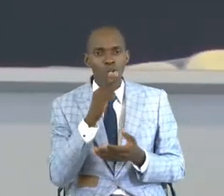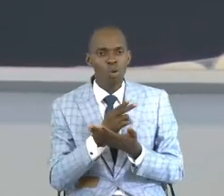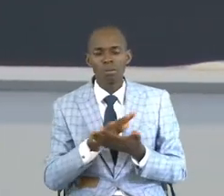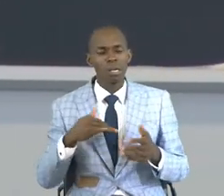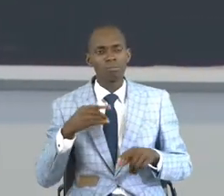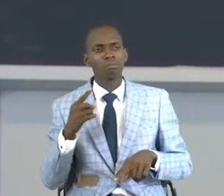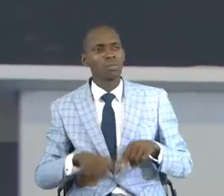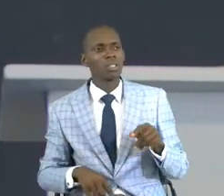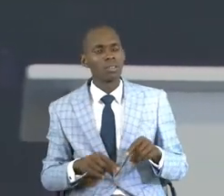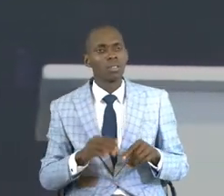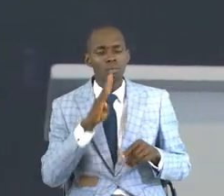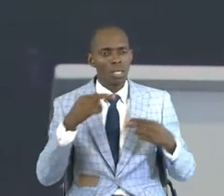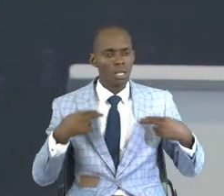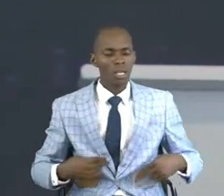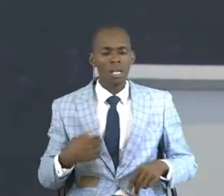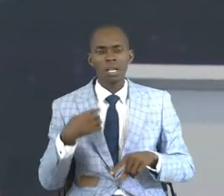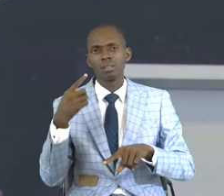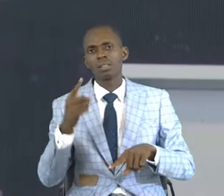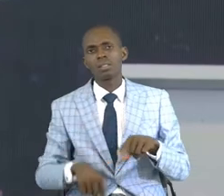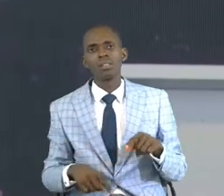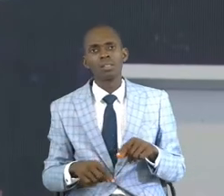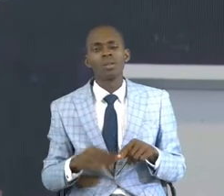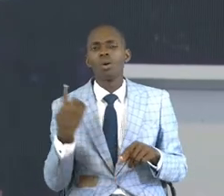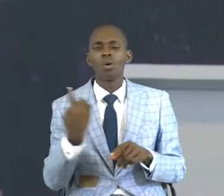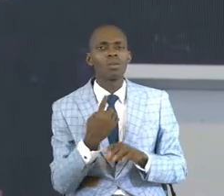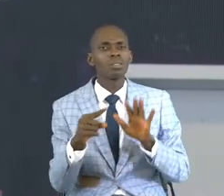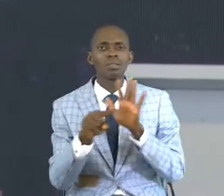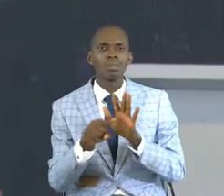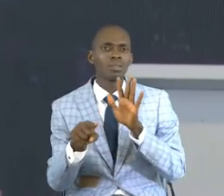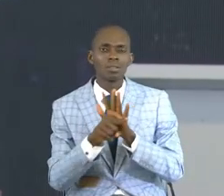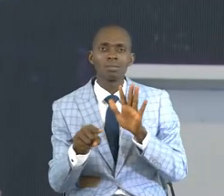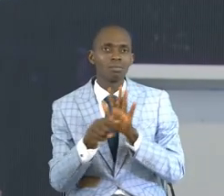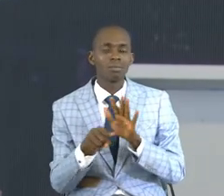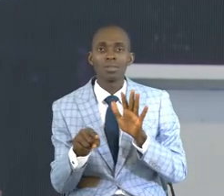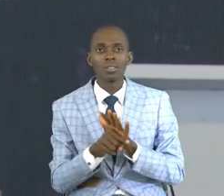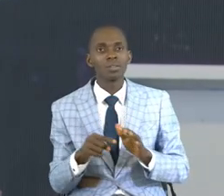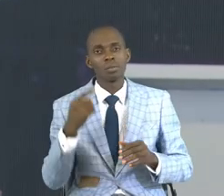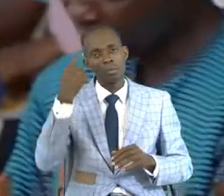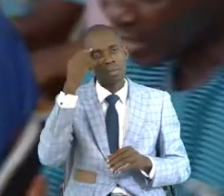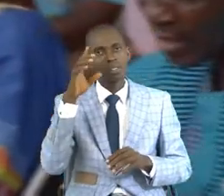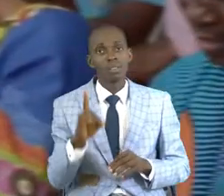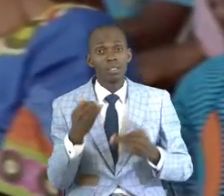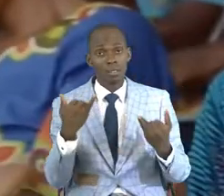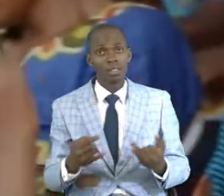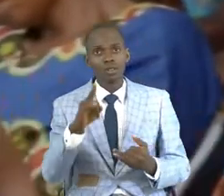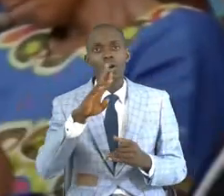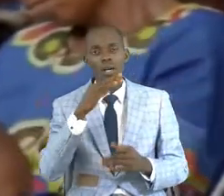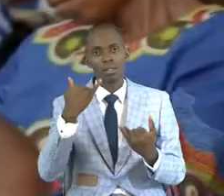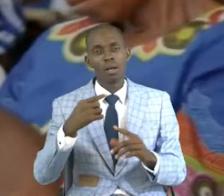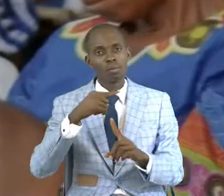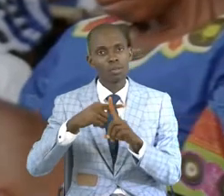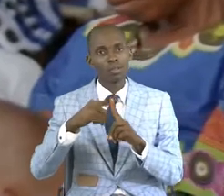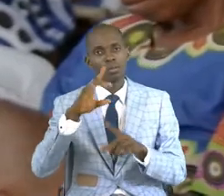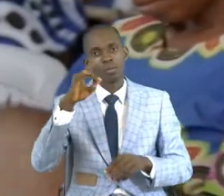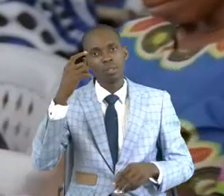Be healthy, you are not. They're pessimistic, but now you are optimistic. Look at verse